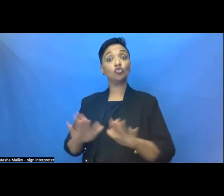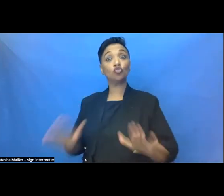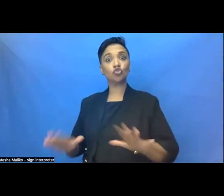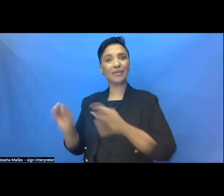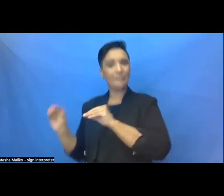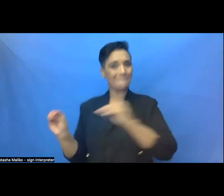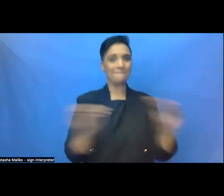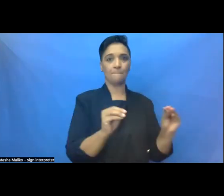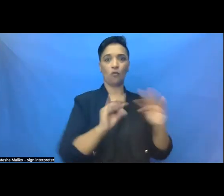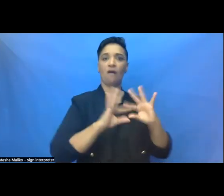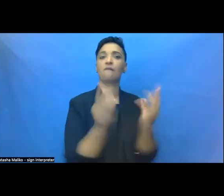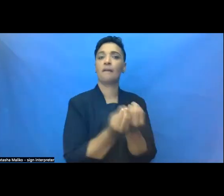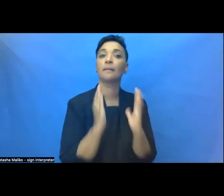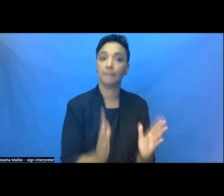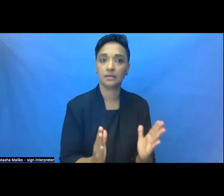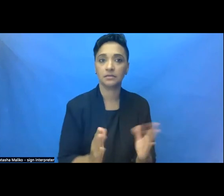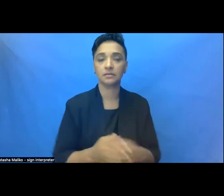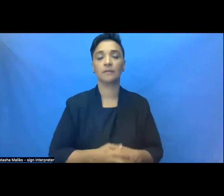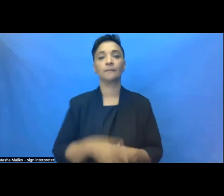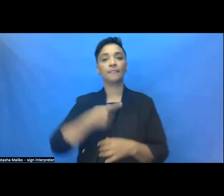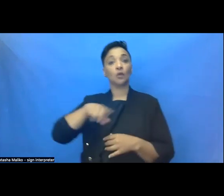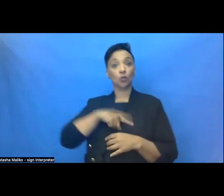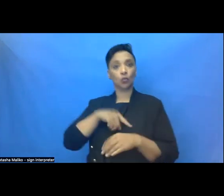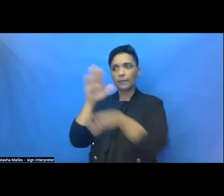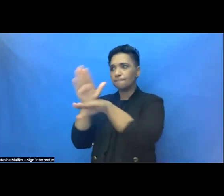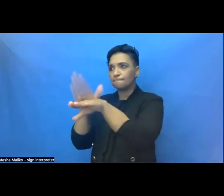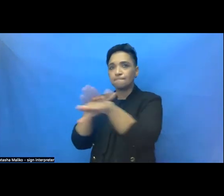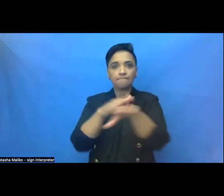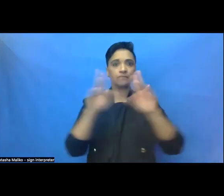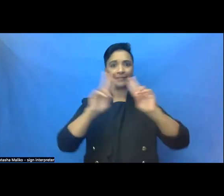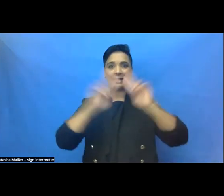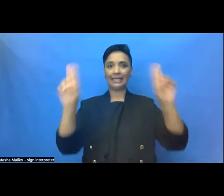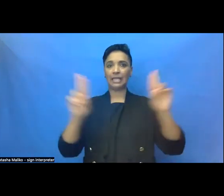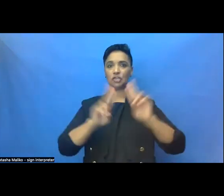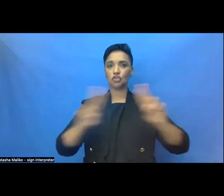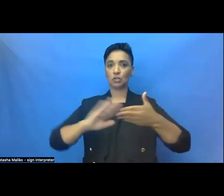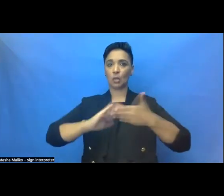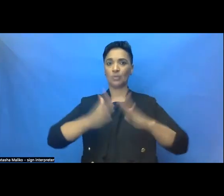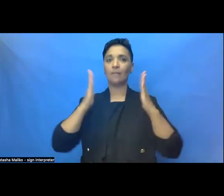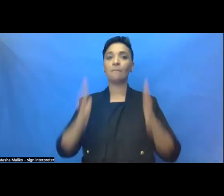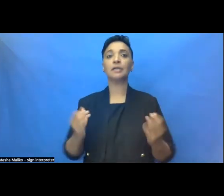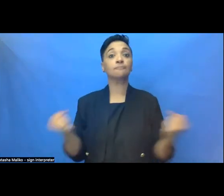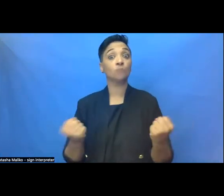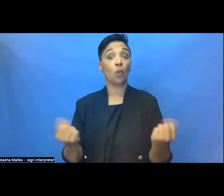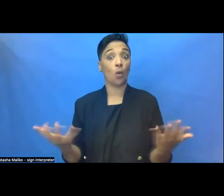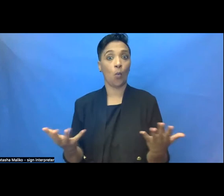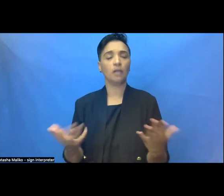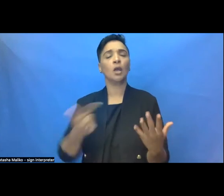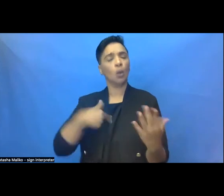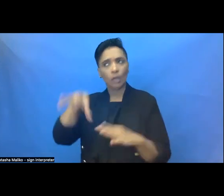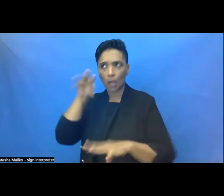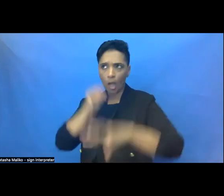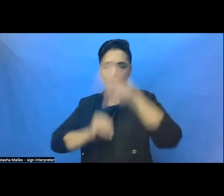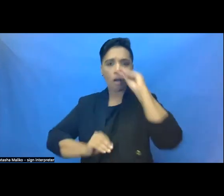families. What we are calling the international community to do is to develop a plan. We've learned a lot about how to